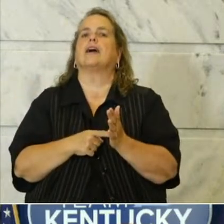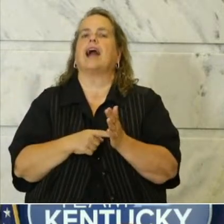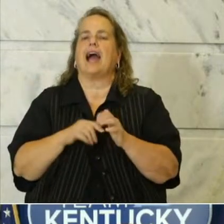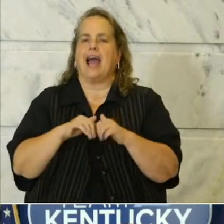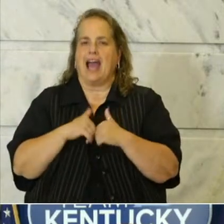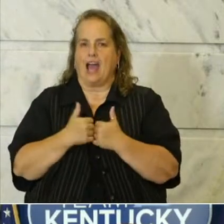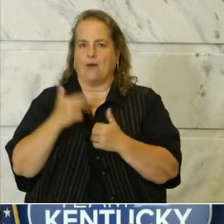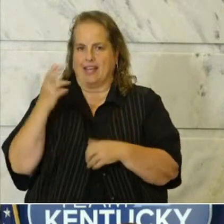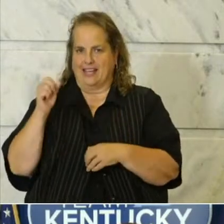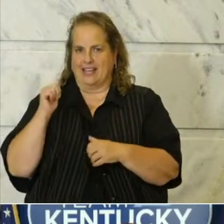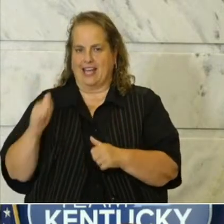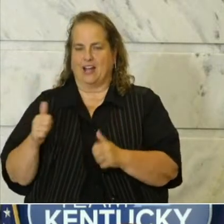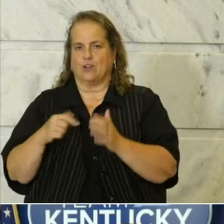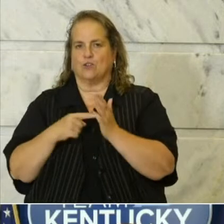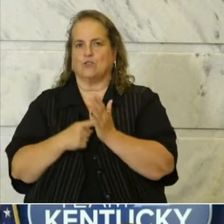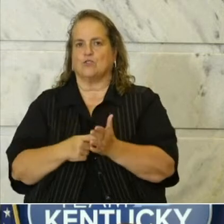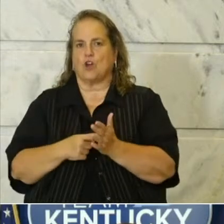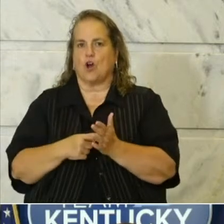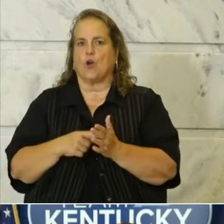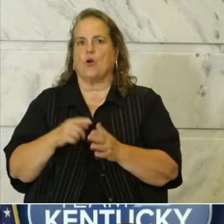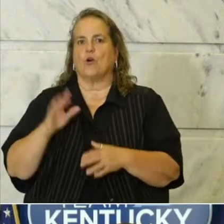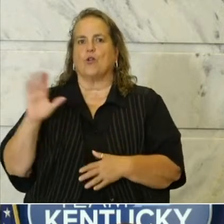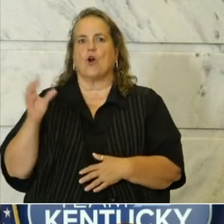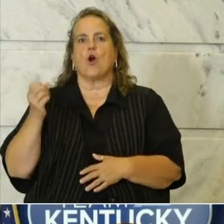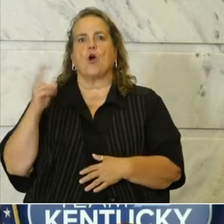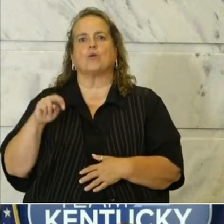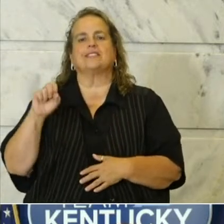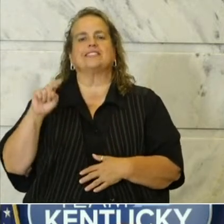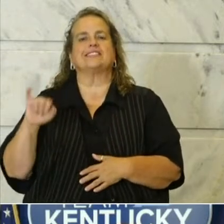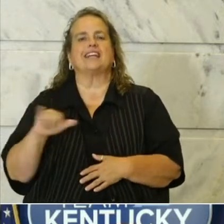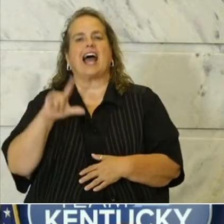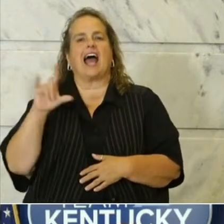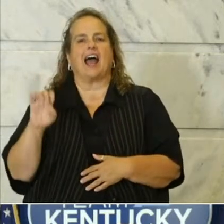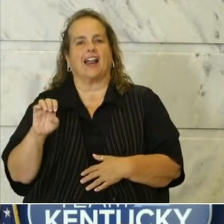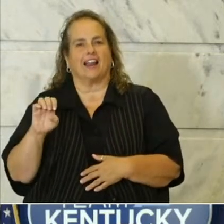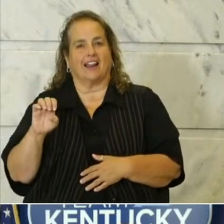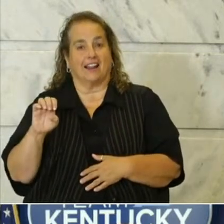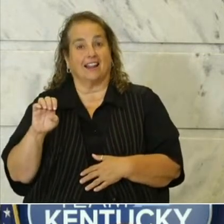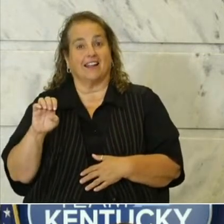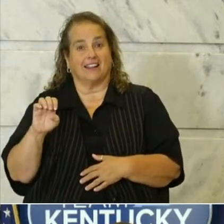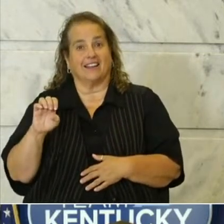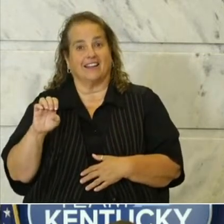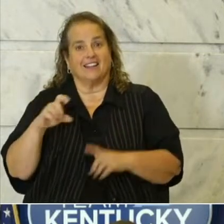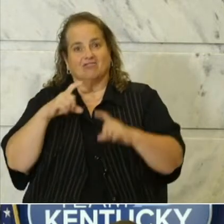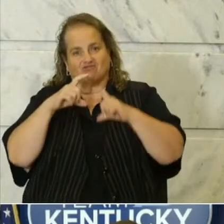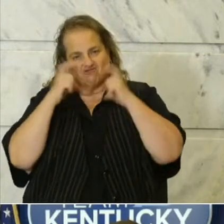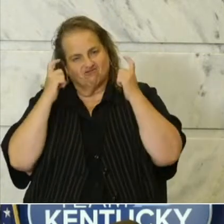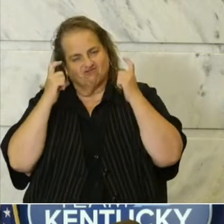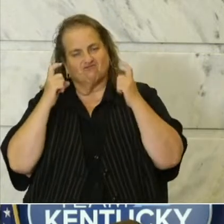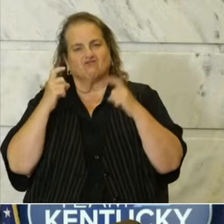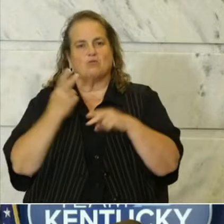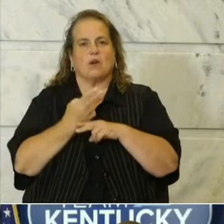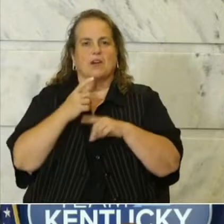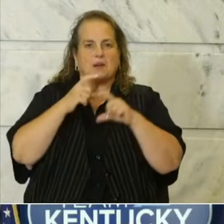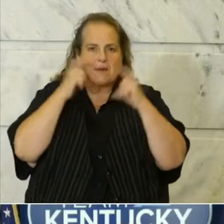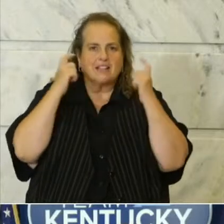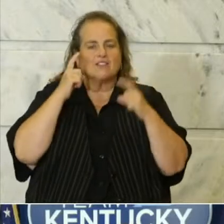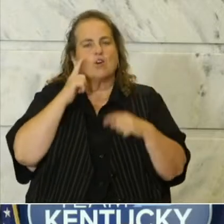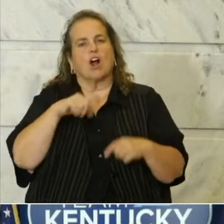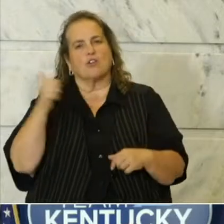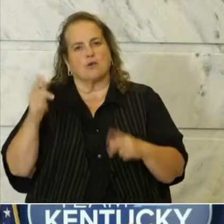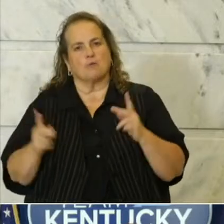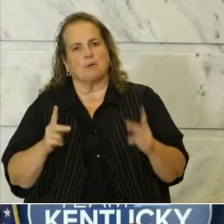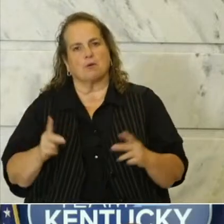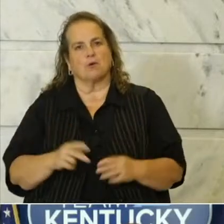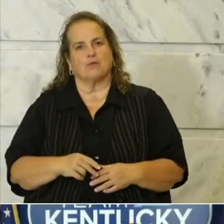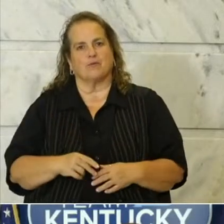how he can show how they can show their own style, but also the fact that he is wearing a mask for others.